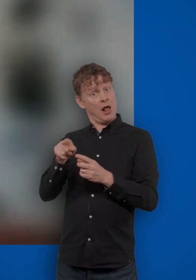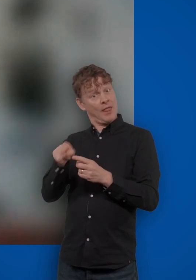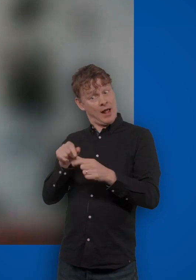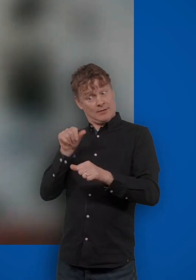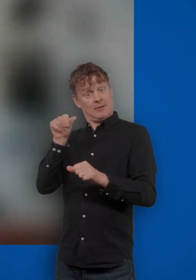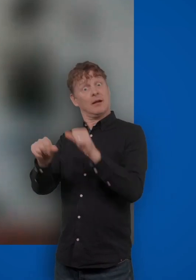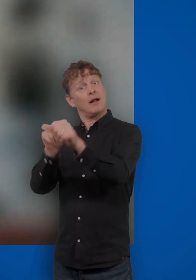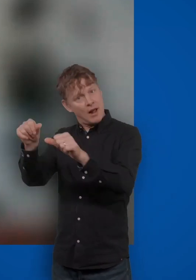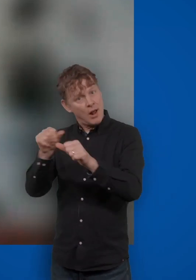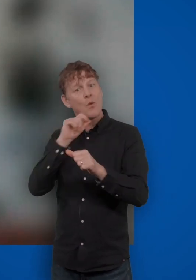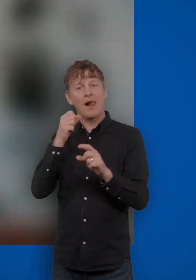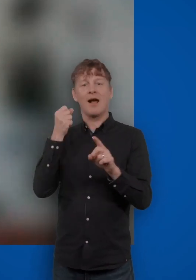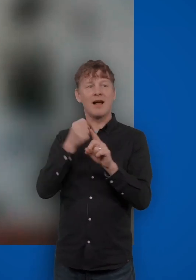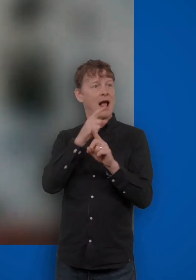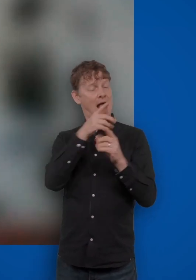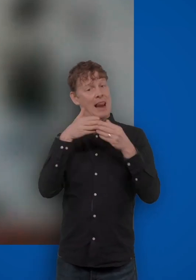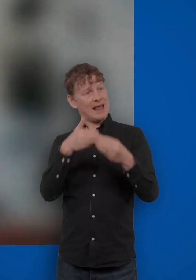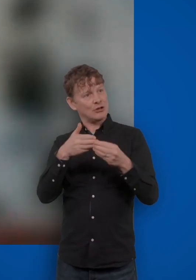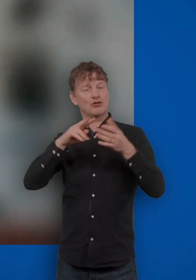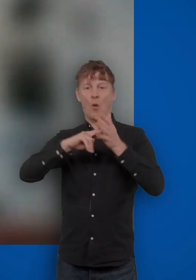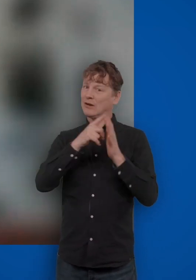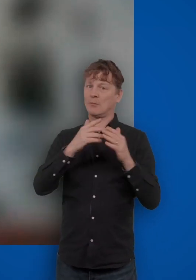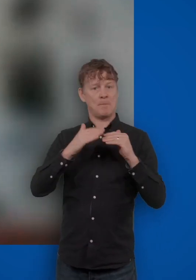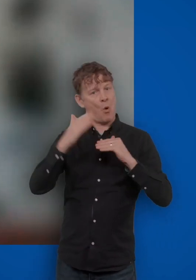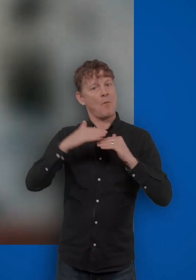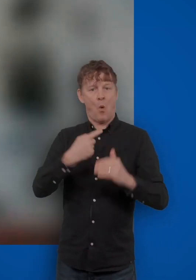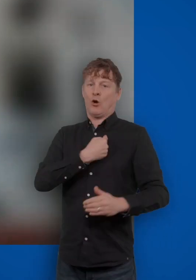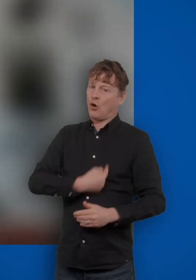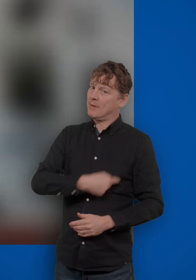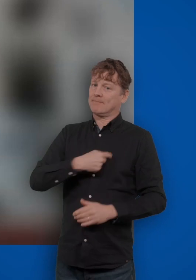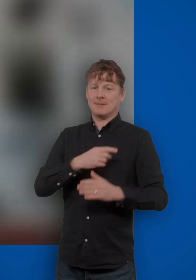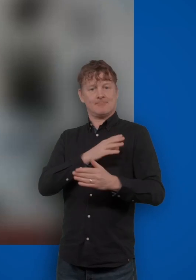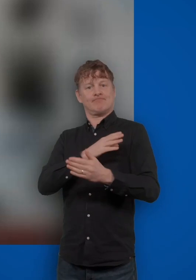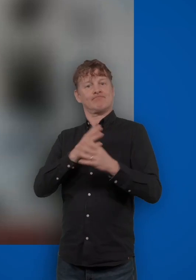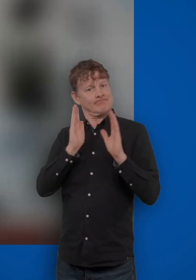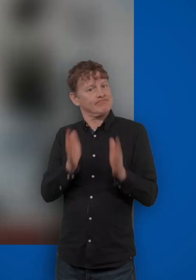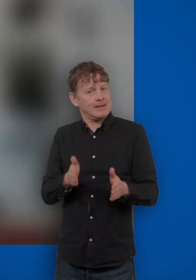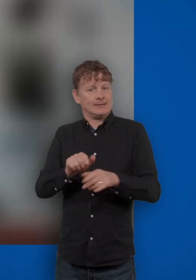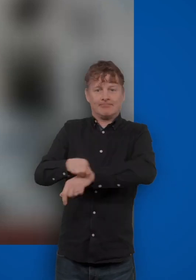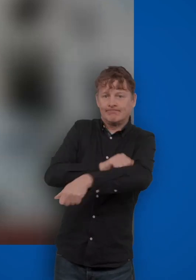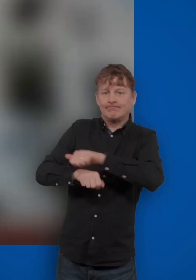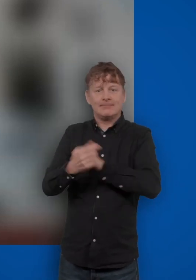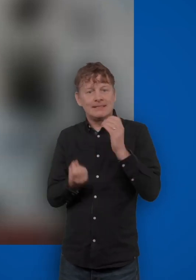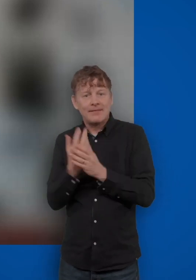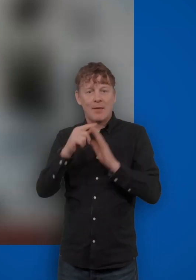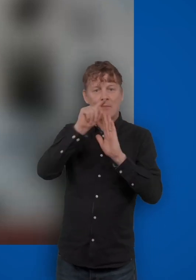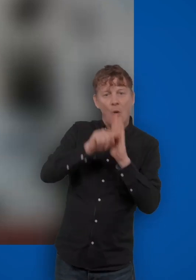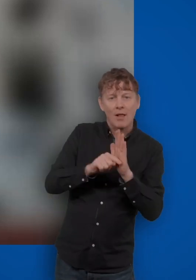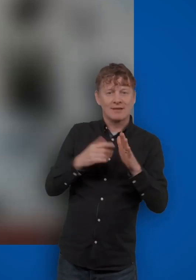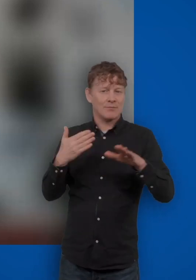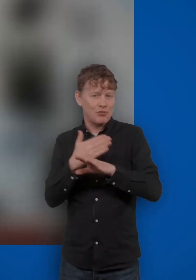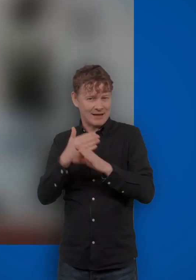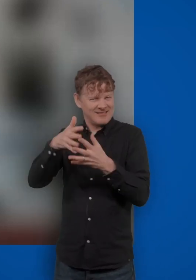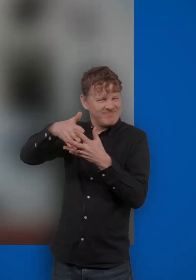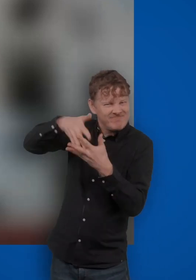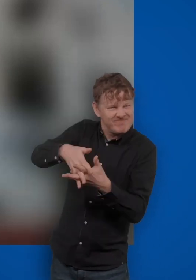reflect increasing organisational leadership and commitment and the development of policies and practices as a sort of infrastructure